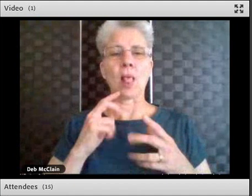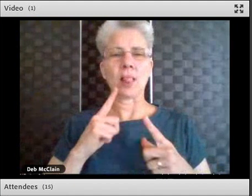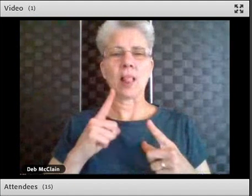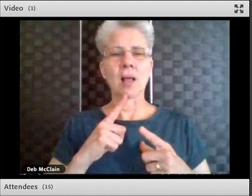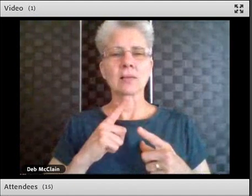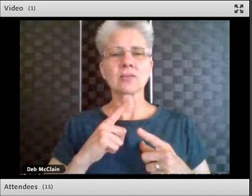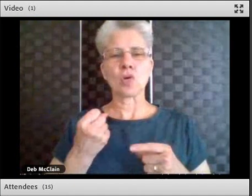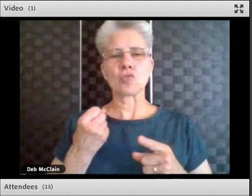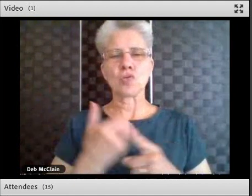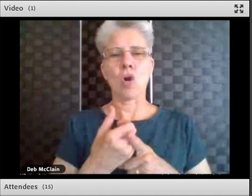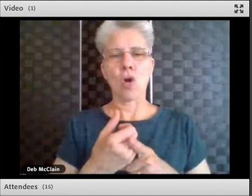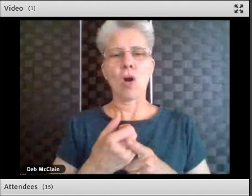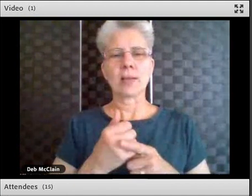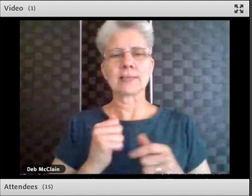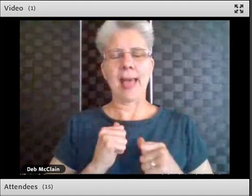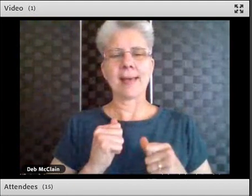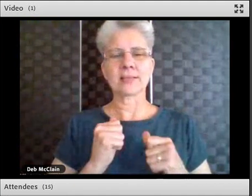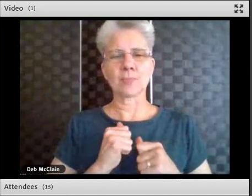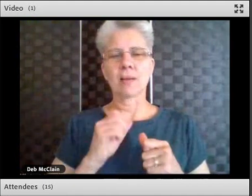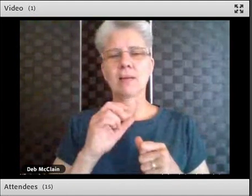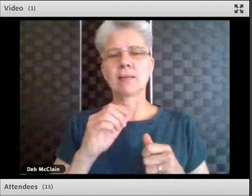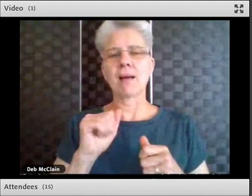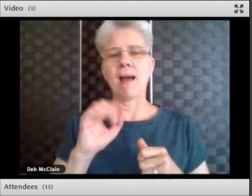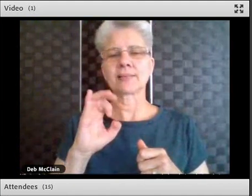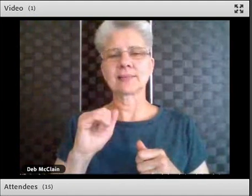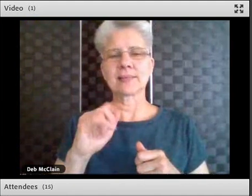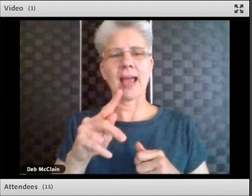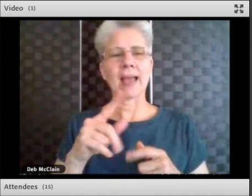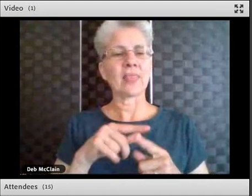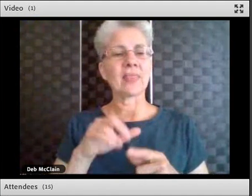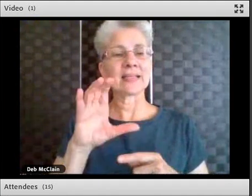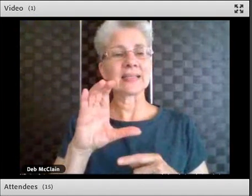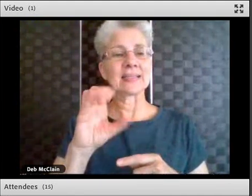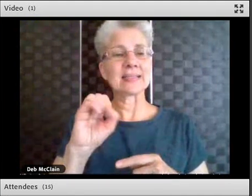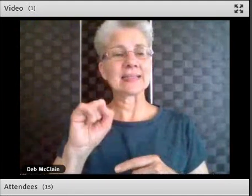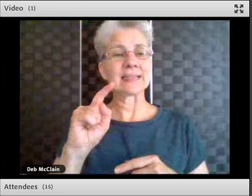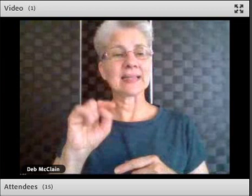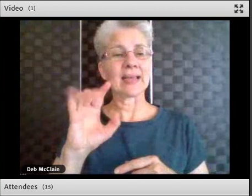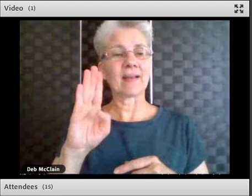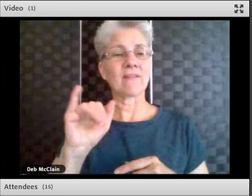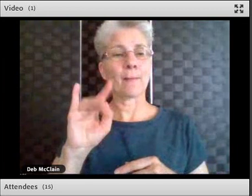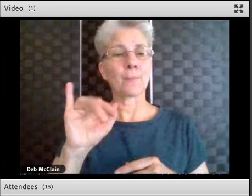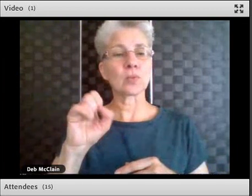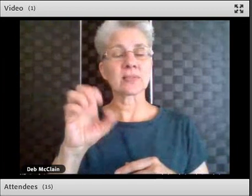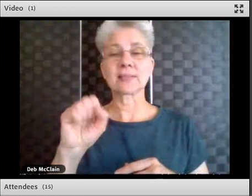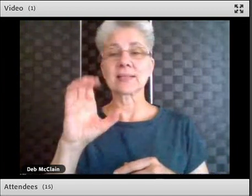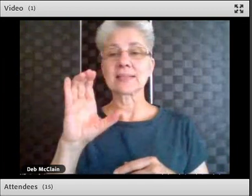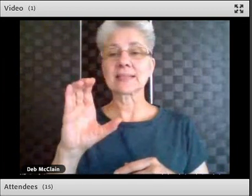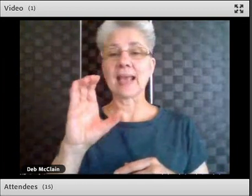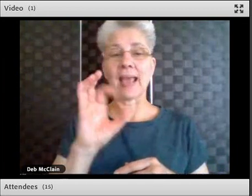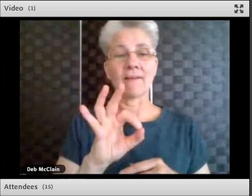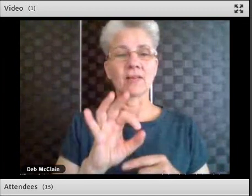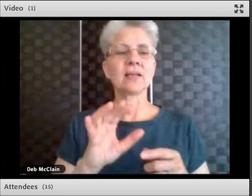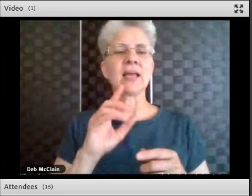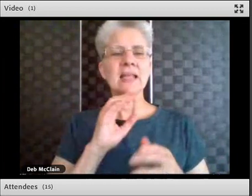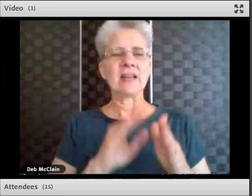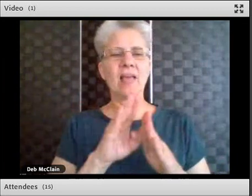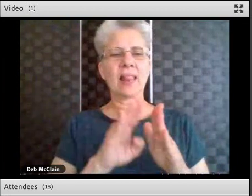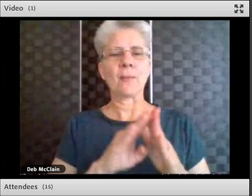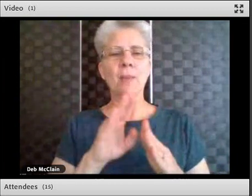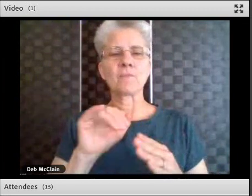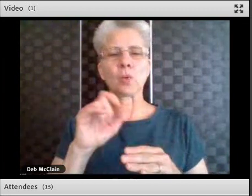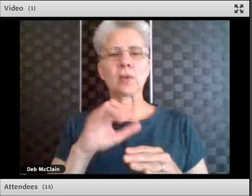airflow between asthma attacks is usually good. And then cystic fibrosis. has to do with the buildup of